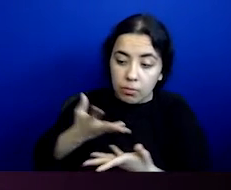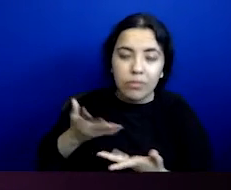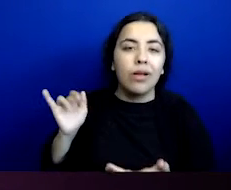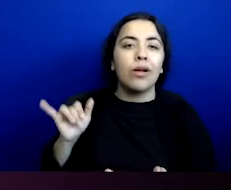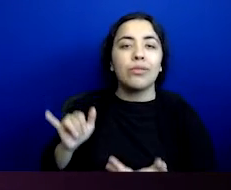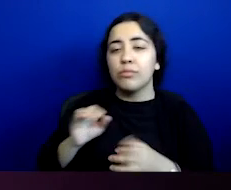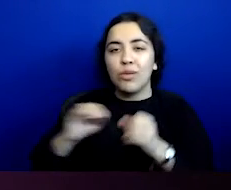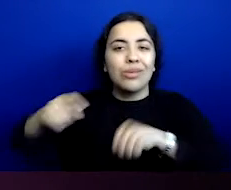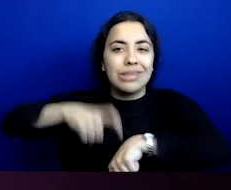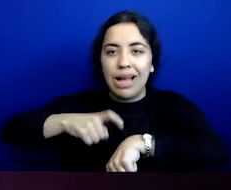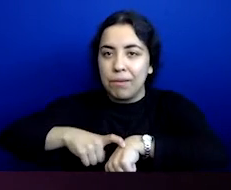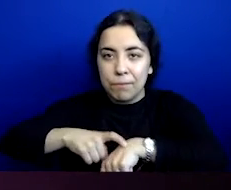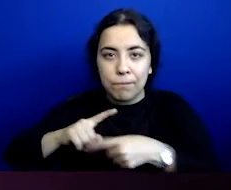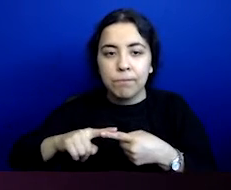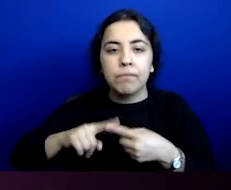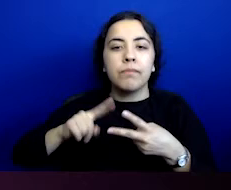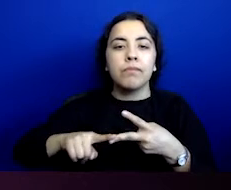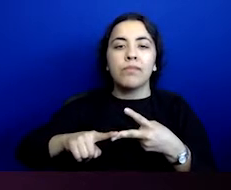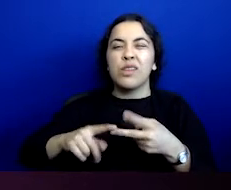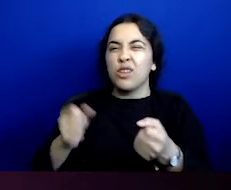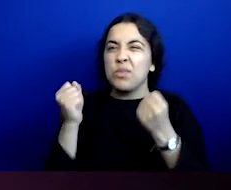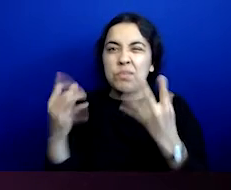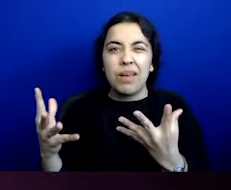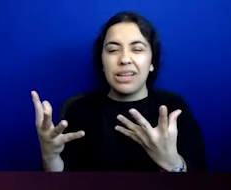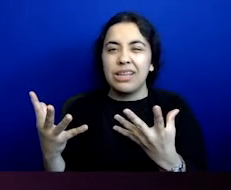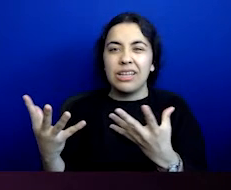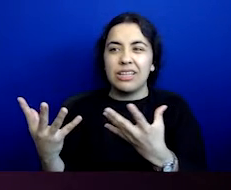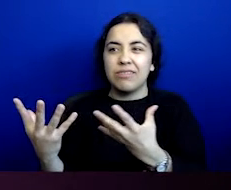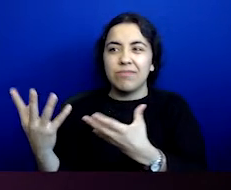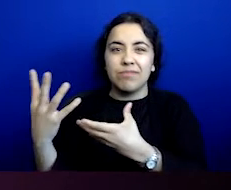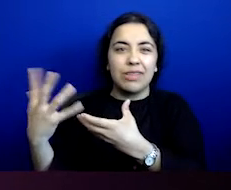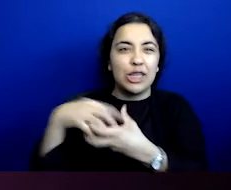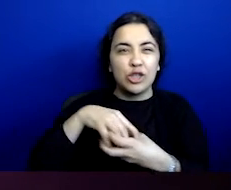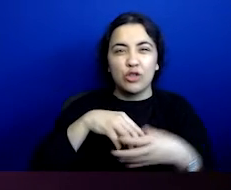time. 2, there's too many integrations.